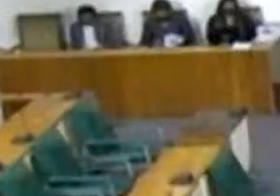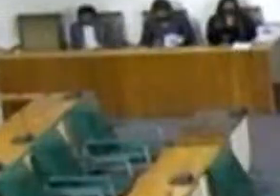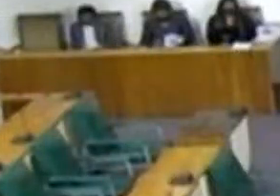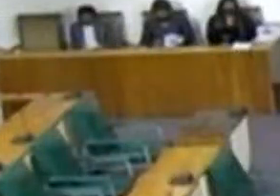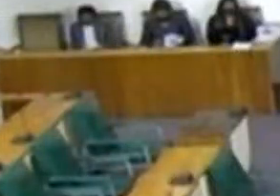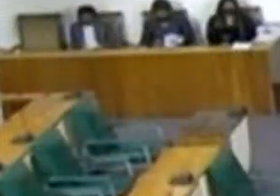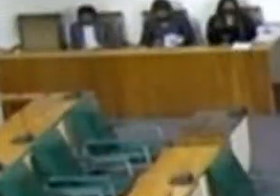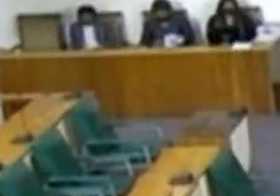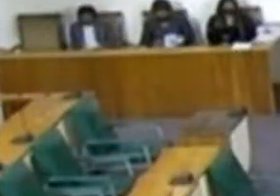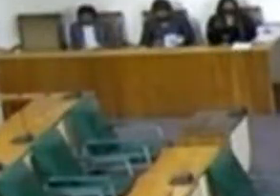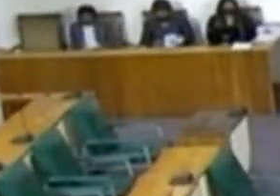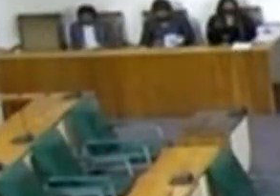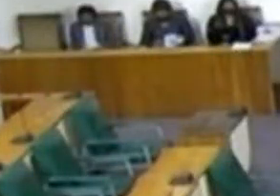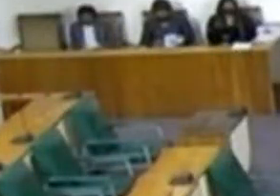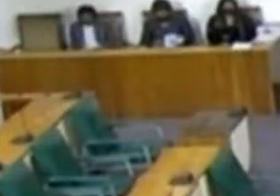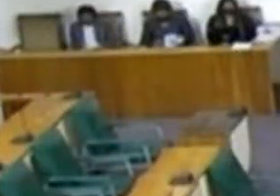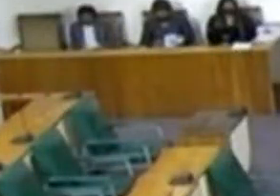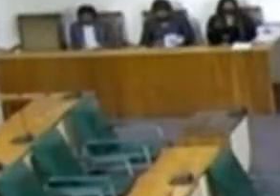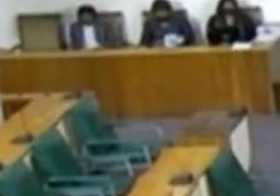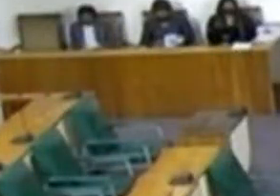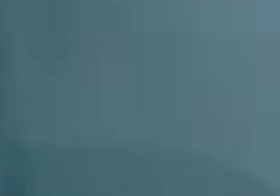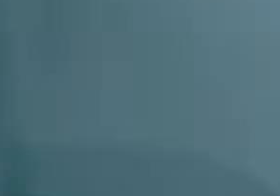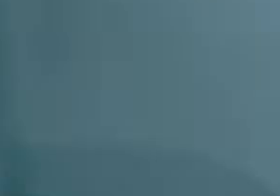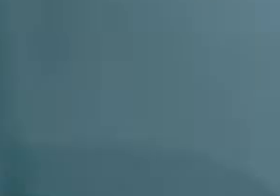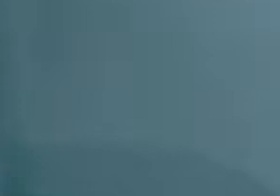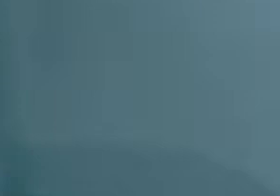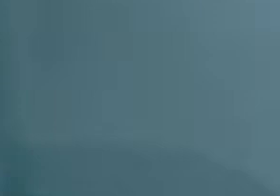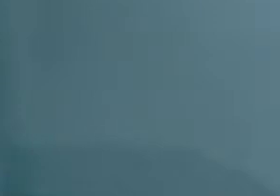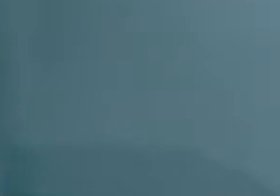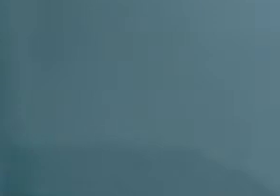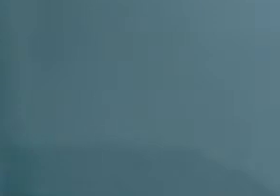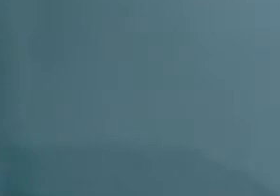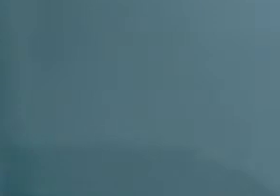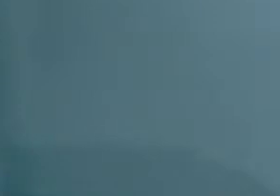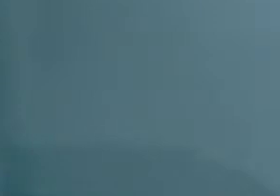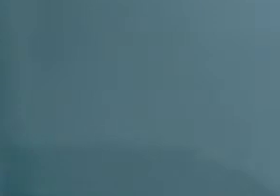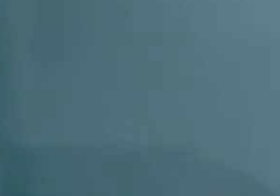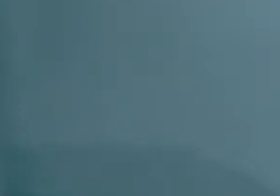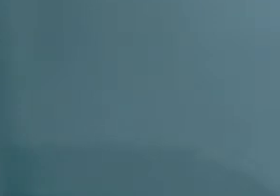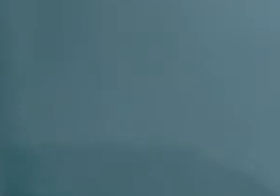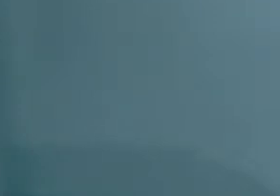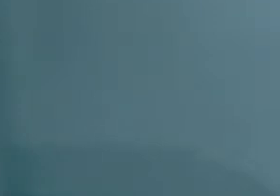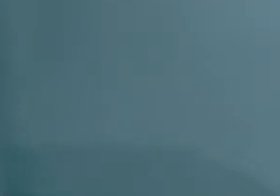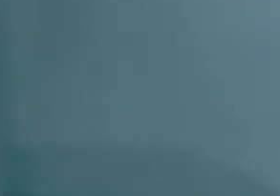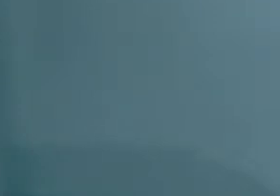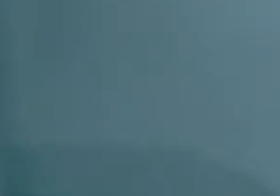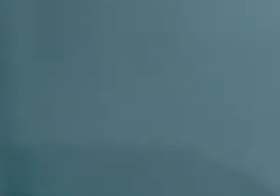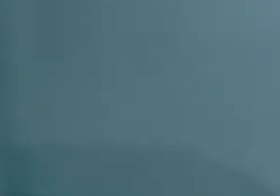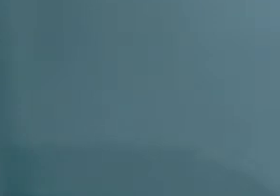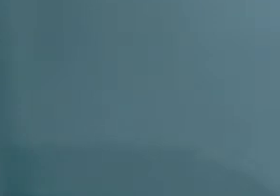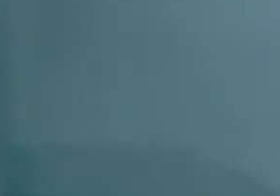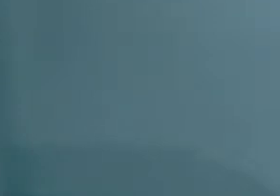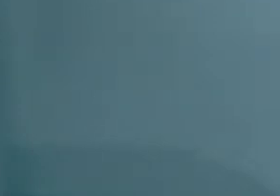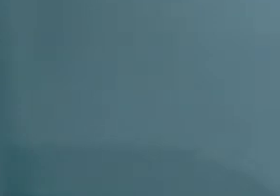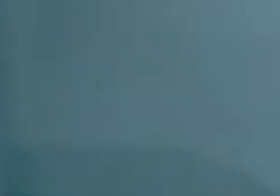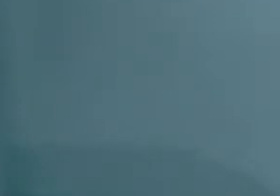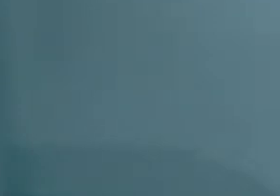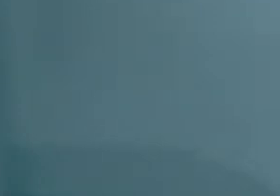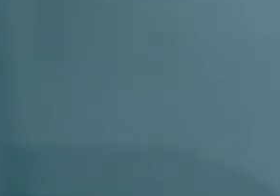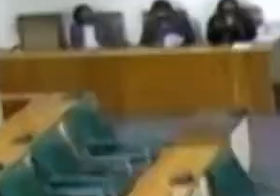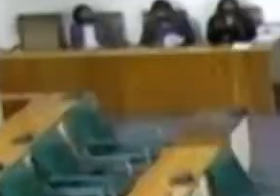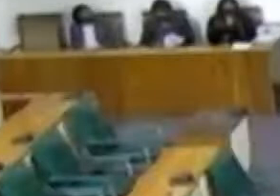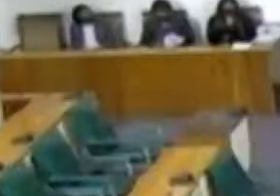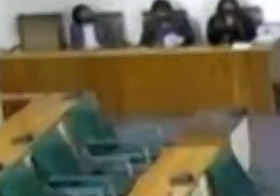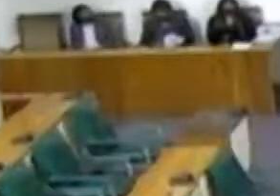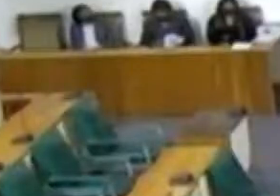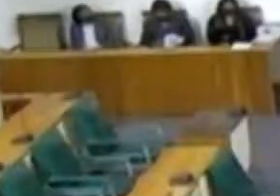any proposal made by a senator for the purpose of prompting a decision of the House. All decisions of the Senate begin